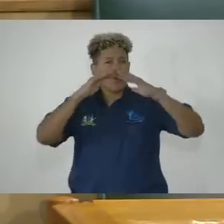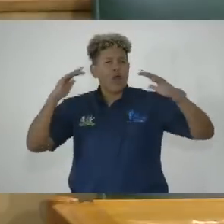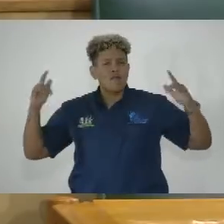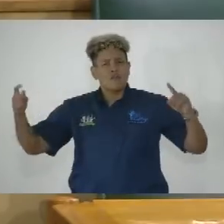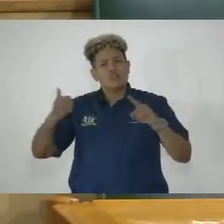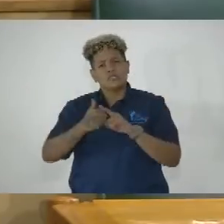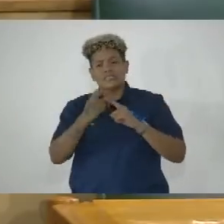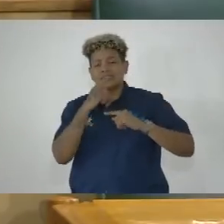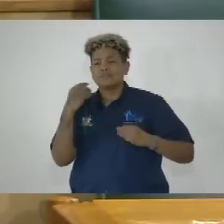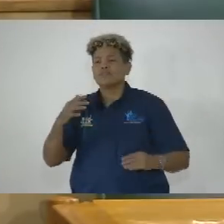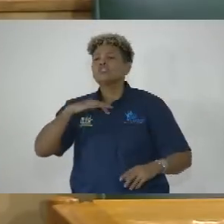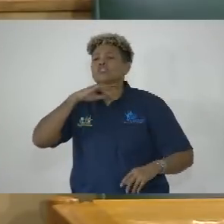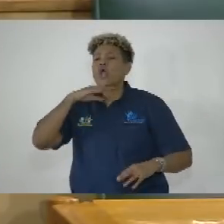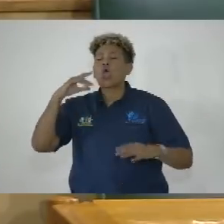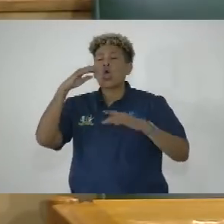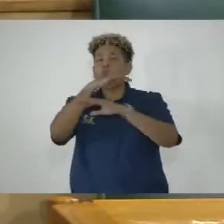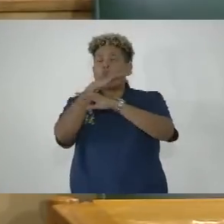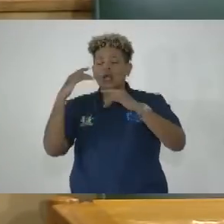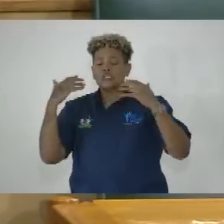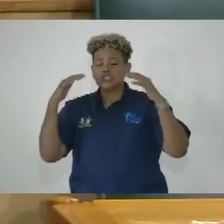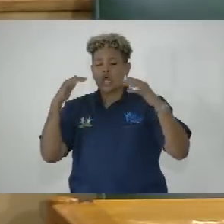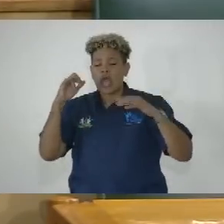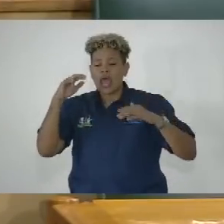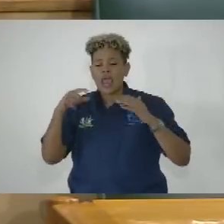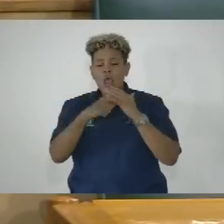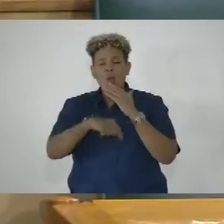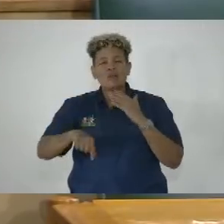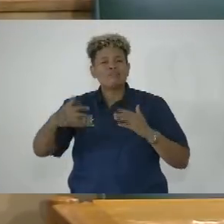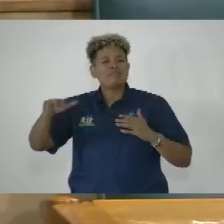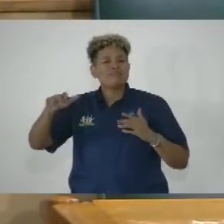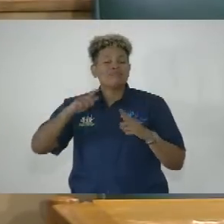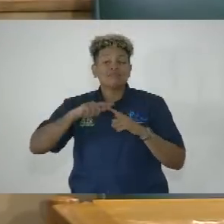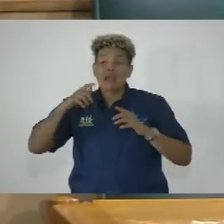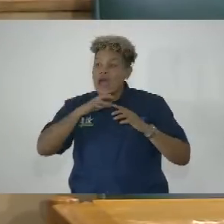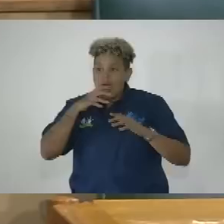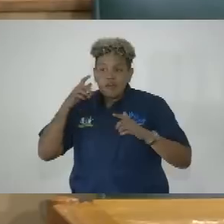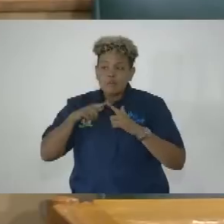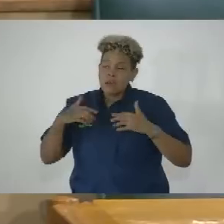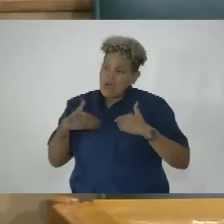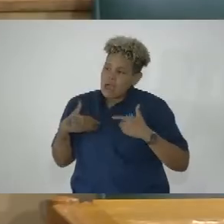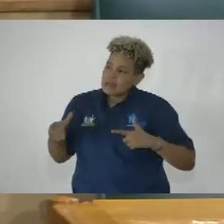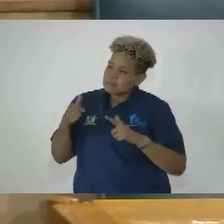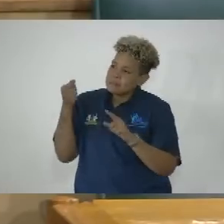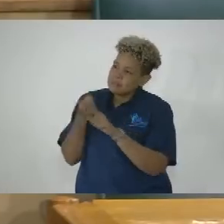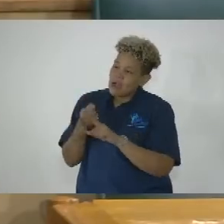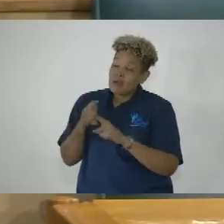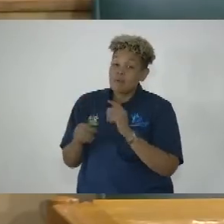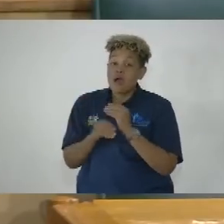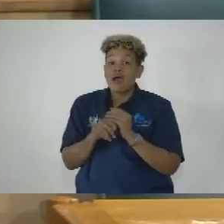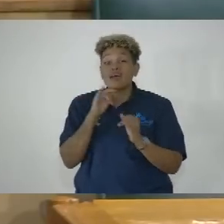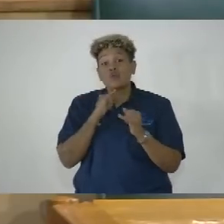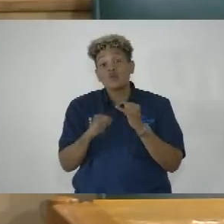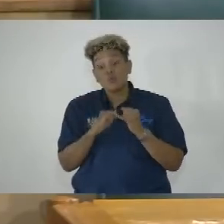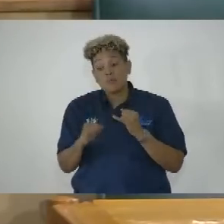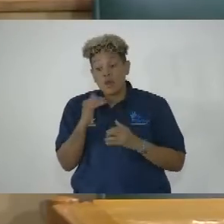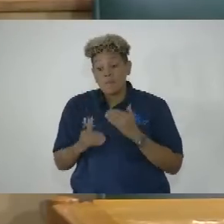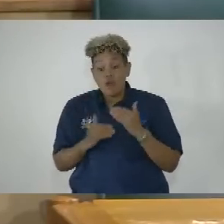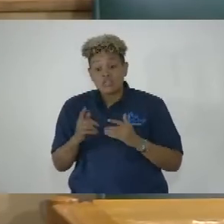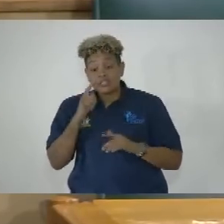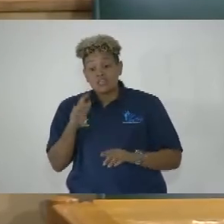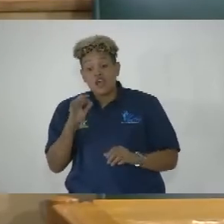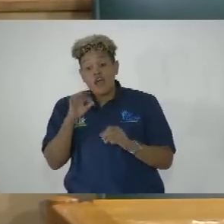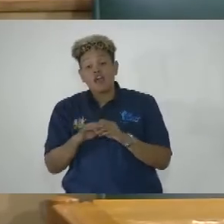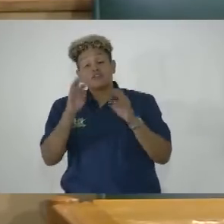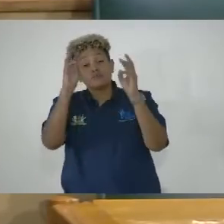generate dust and noise, harming air quality, agriculture, and wildlife. Alumina processing contributes to